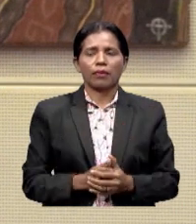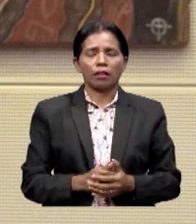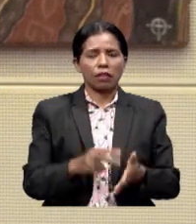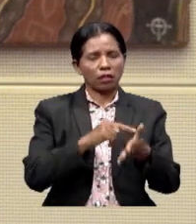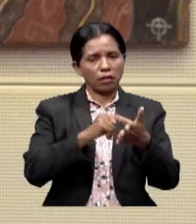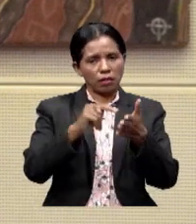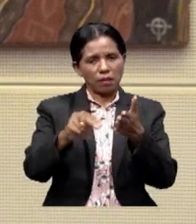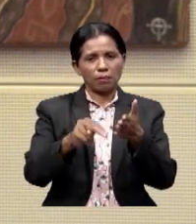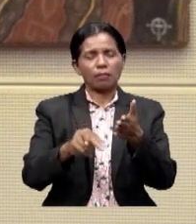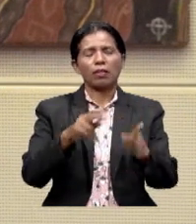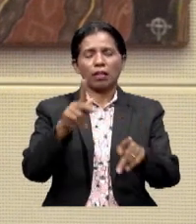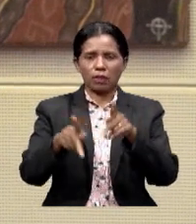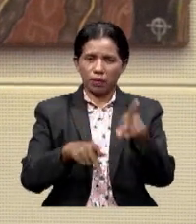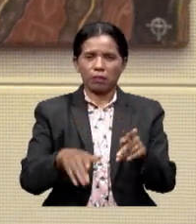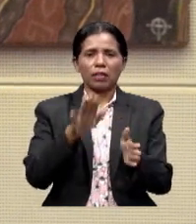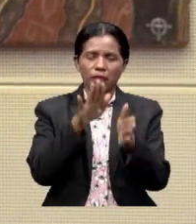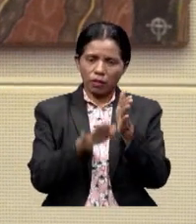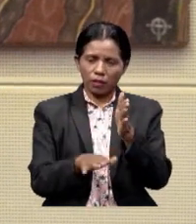the quality of service.